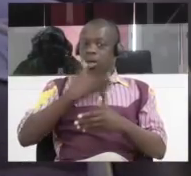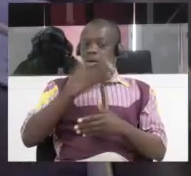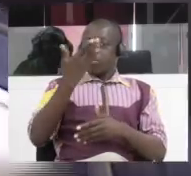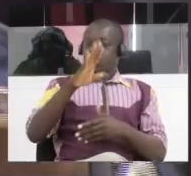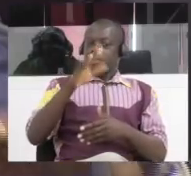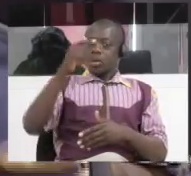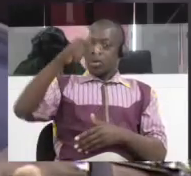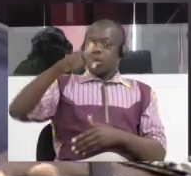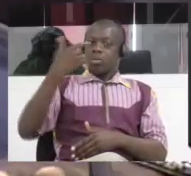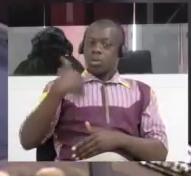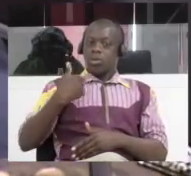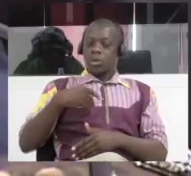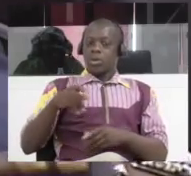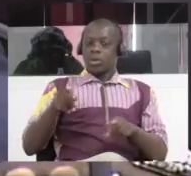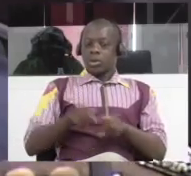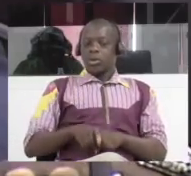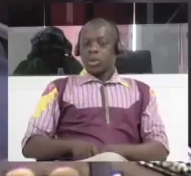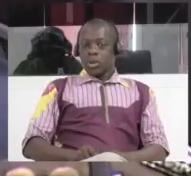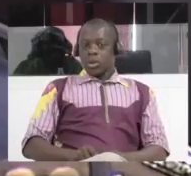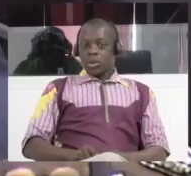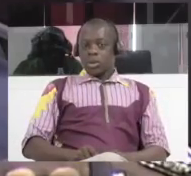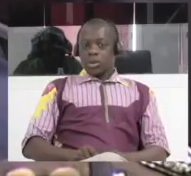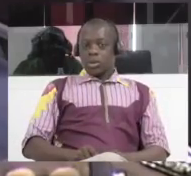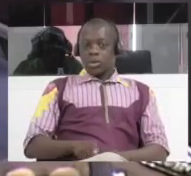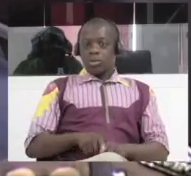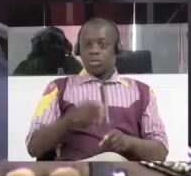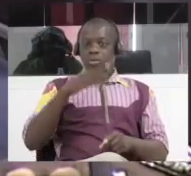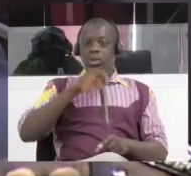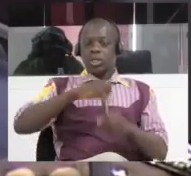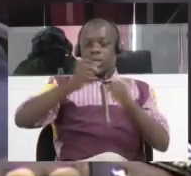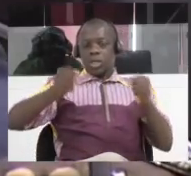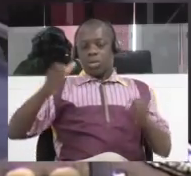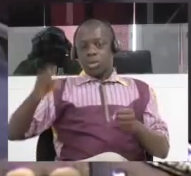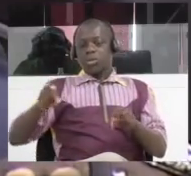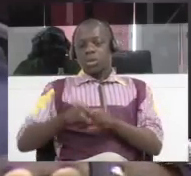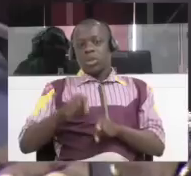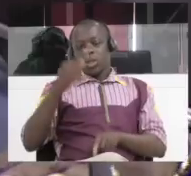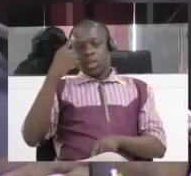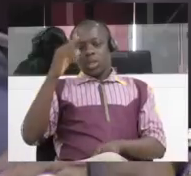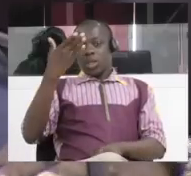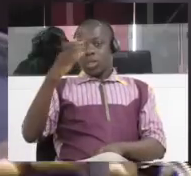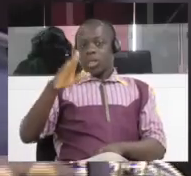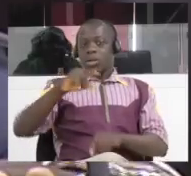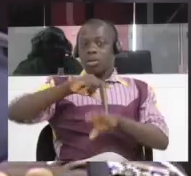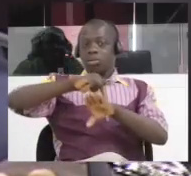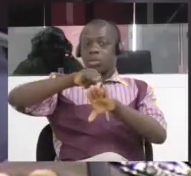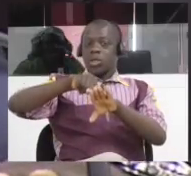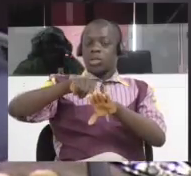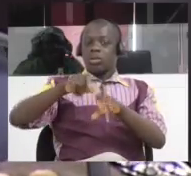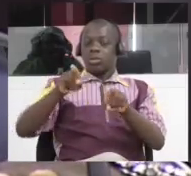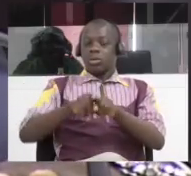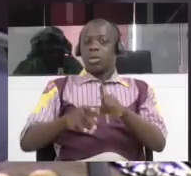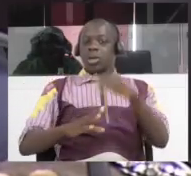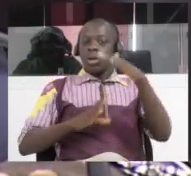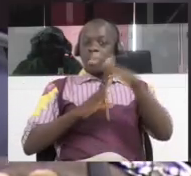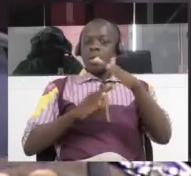Mr. Chairman, it's 10 minutes to the first break. Perhaps, as agreed yesterday, it's about time that I cede the floor to